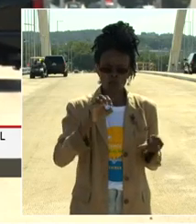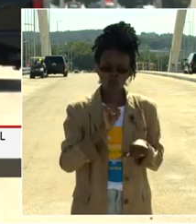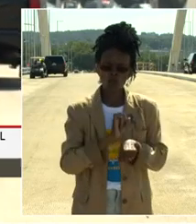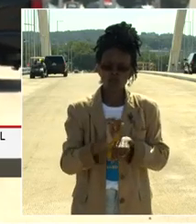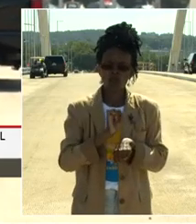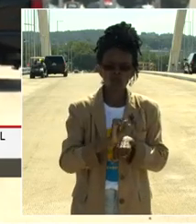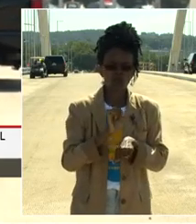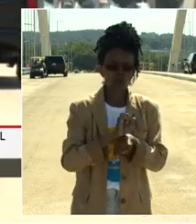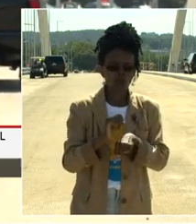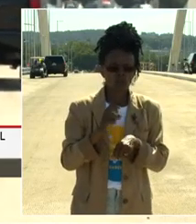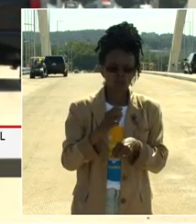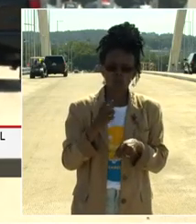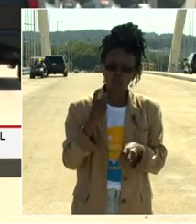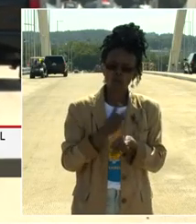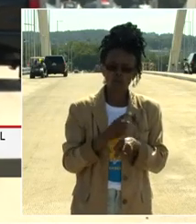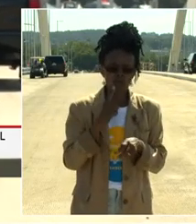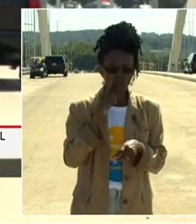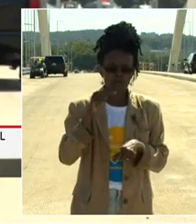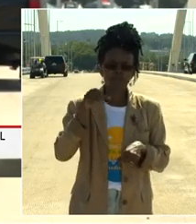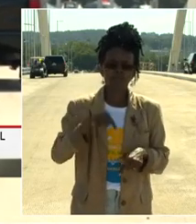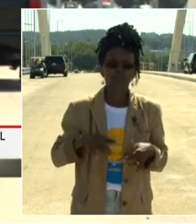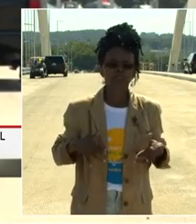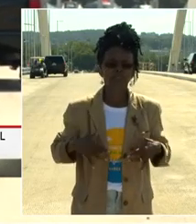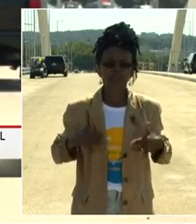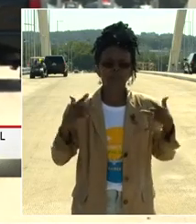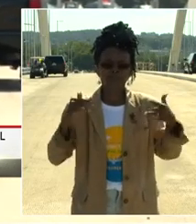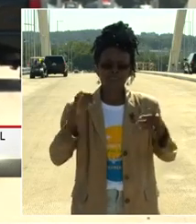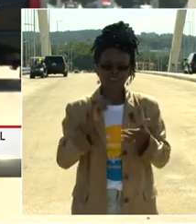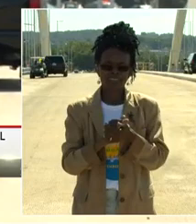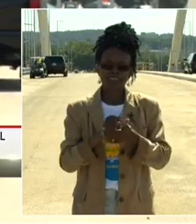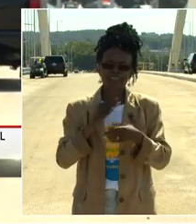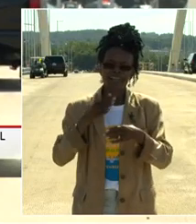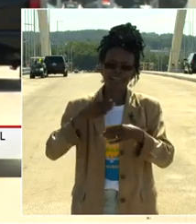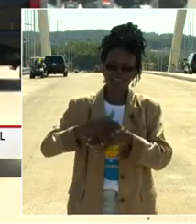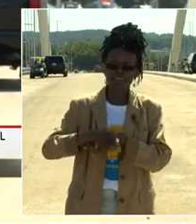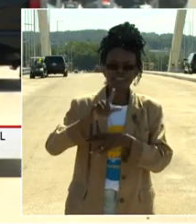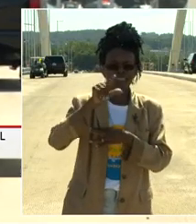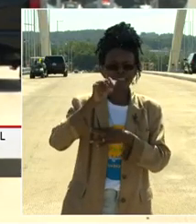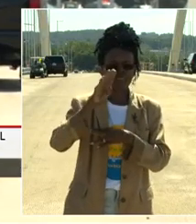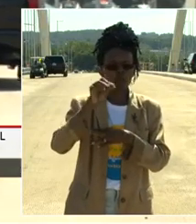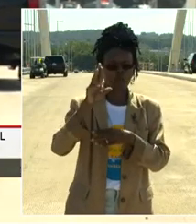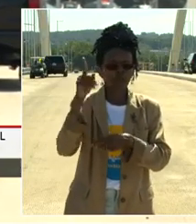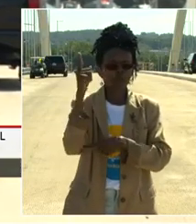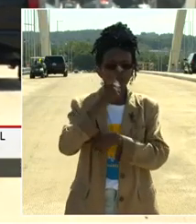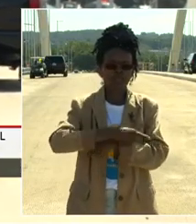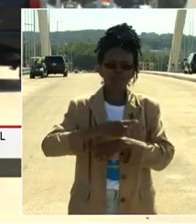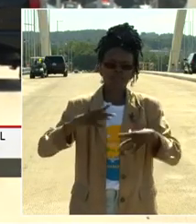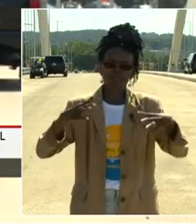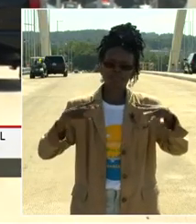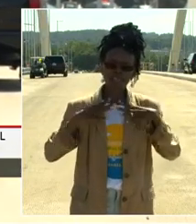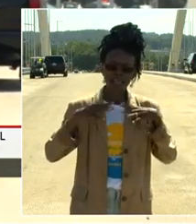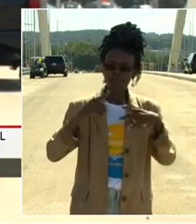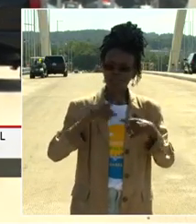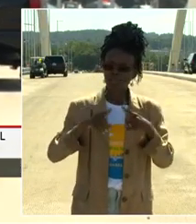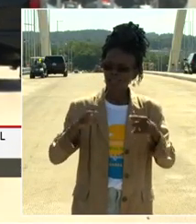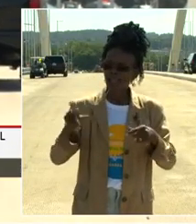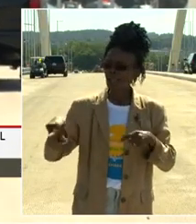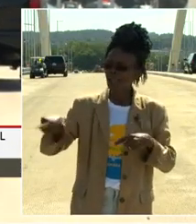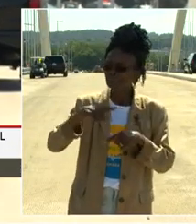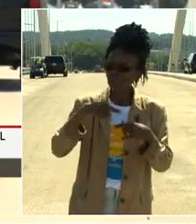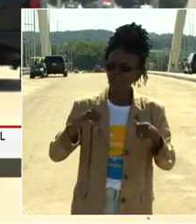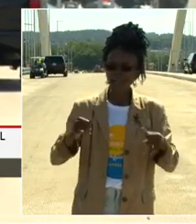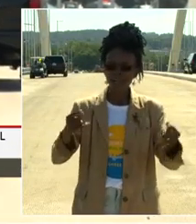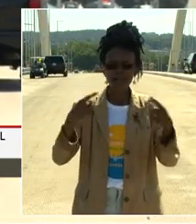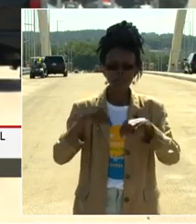And particularly on the day after Labor Day, I also want to thank those workers, iron workers and steel workers,